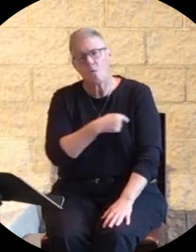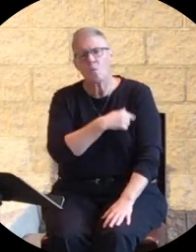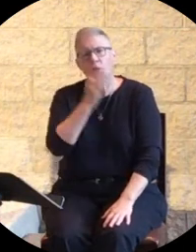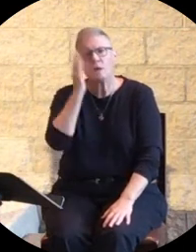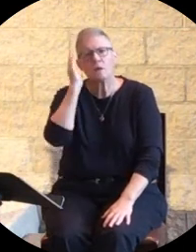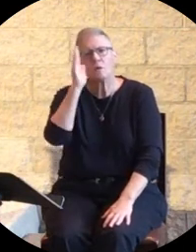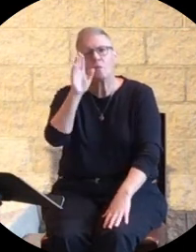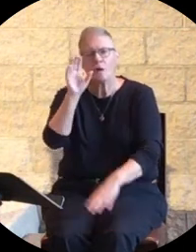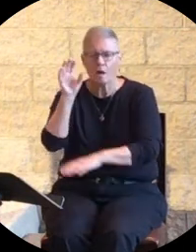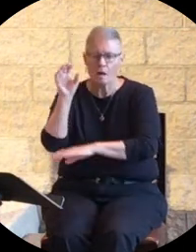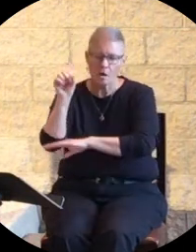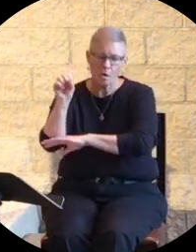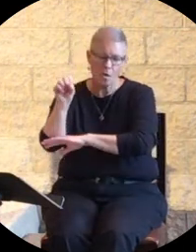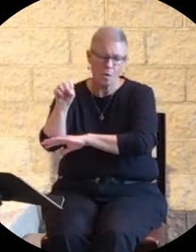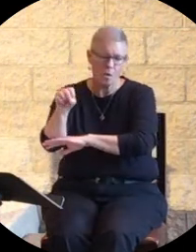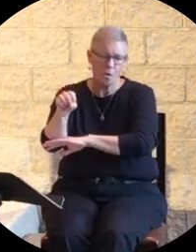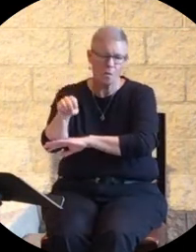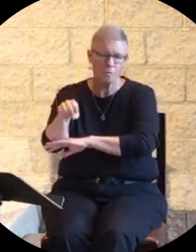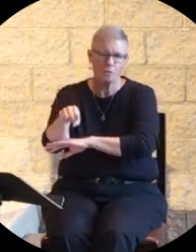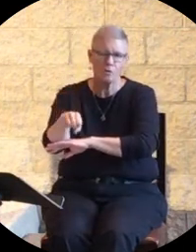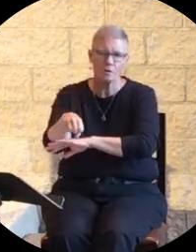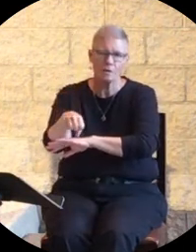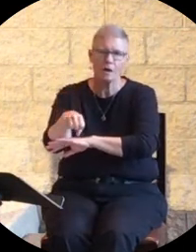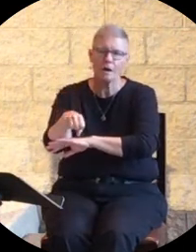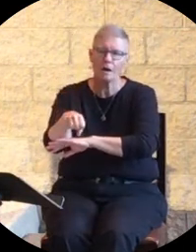we shall